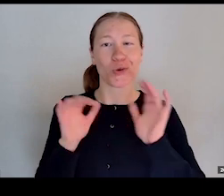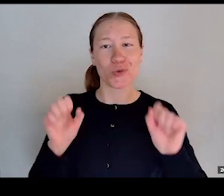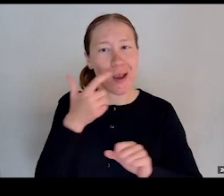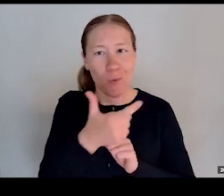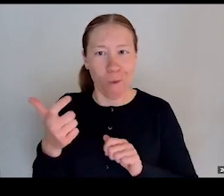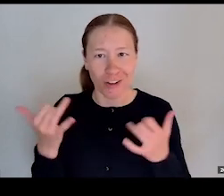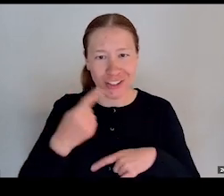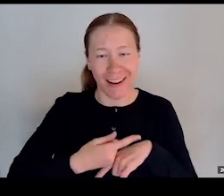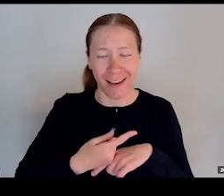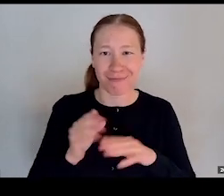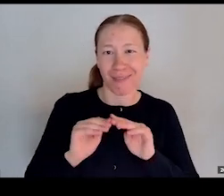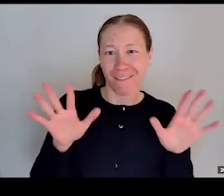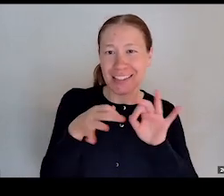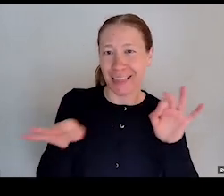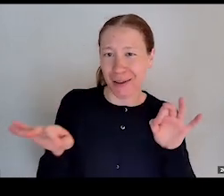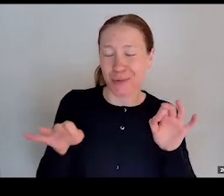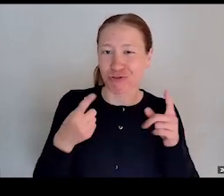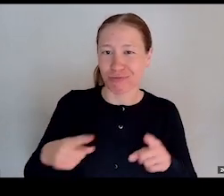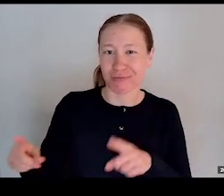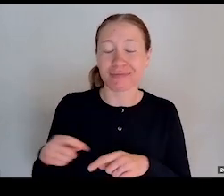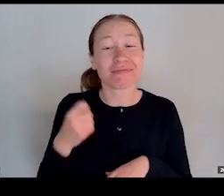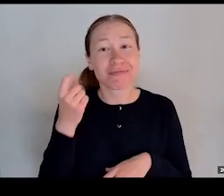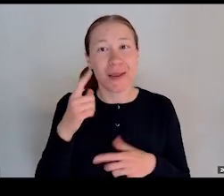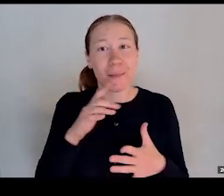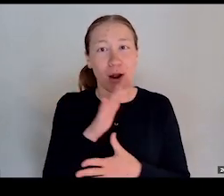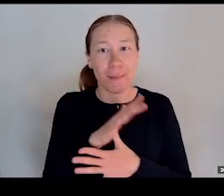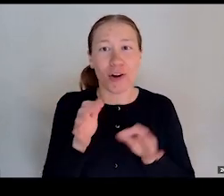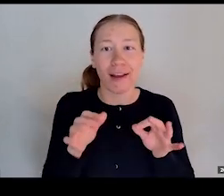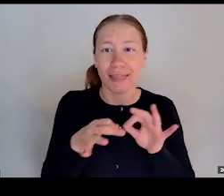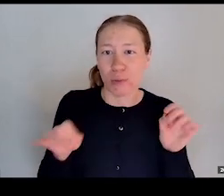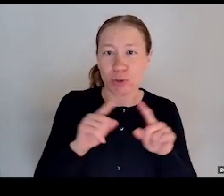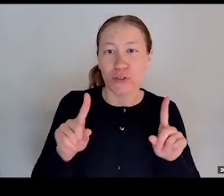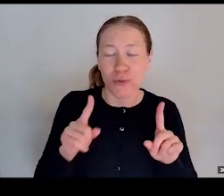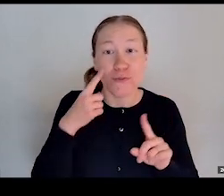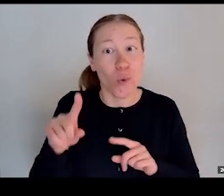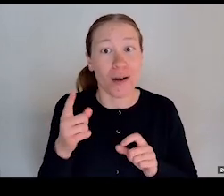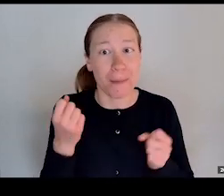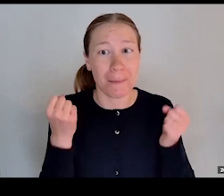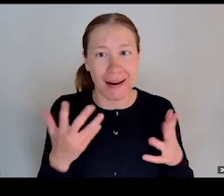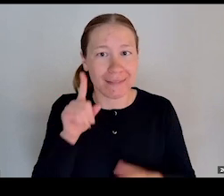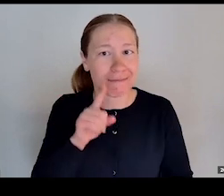presentation. It is the primary language of many deaf and hard of hearing individuals.